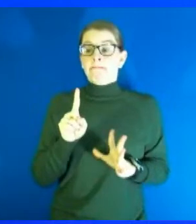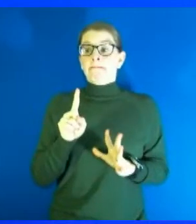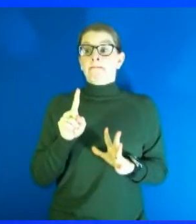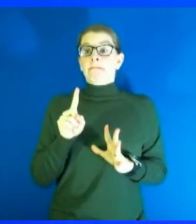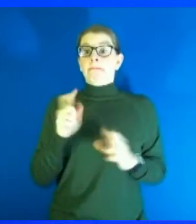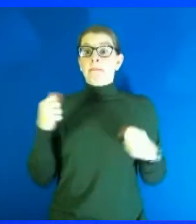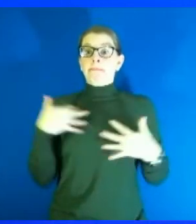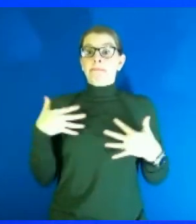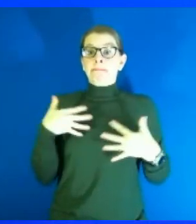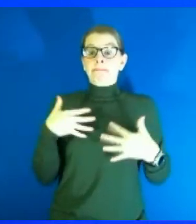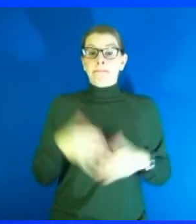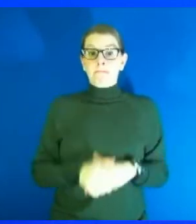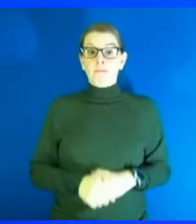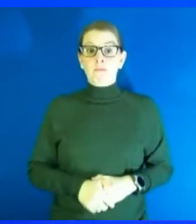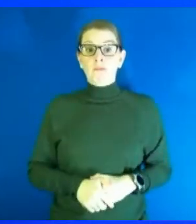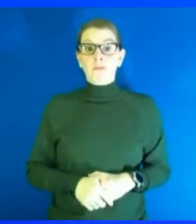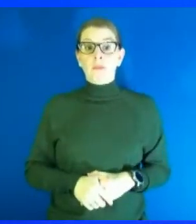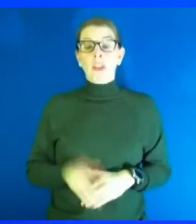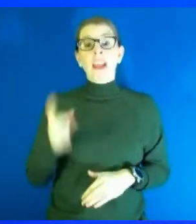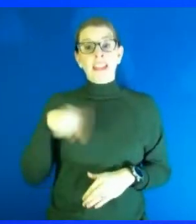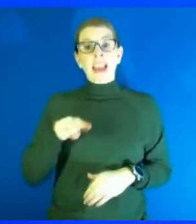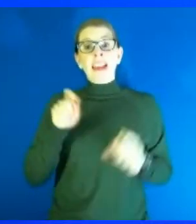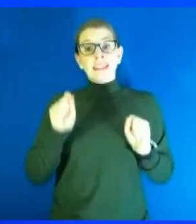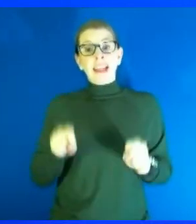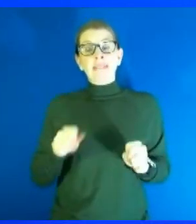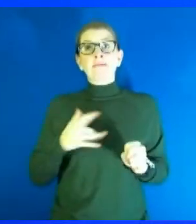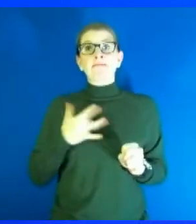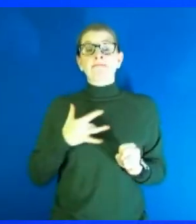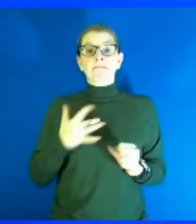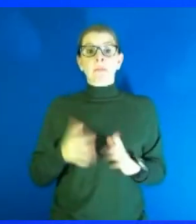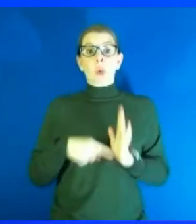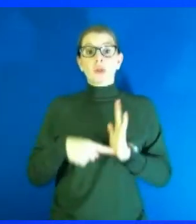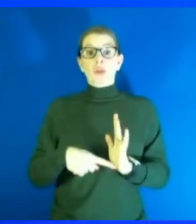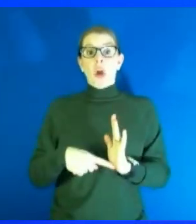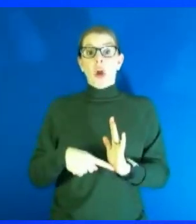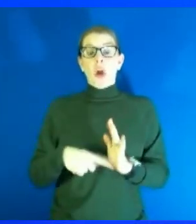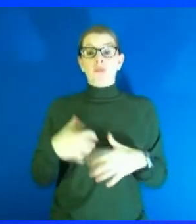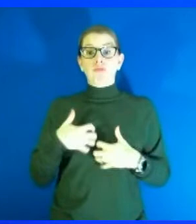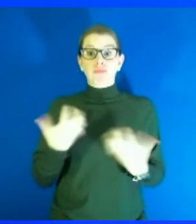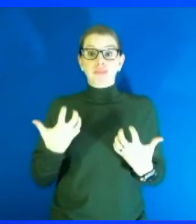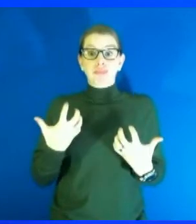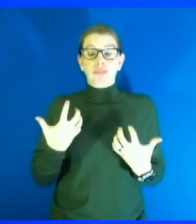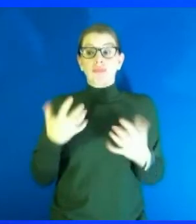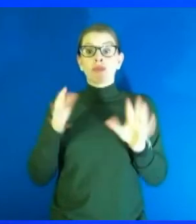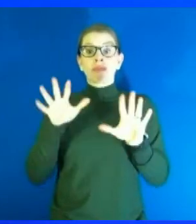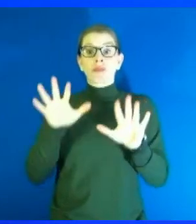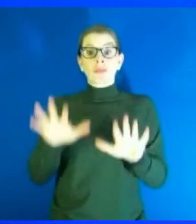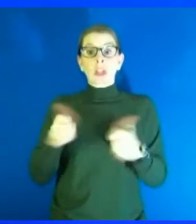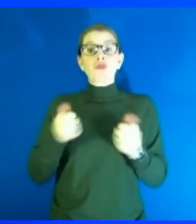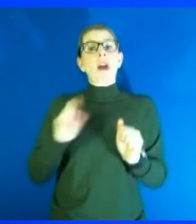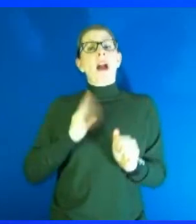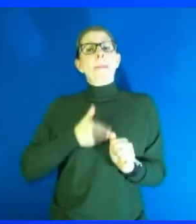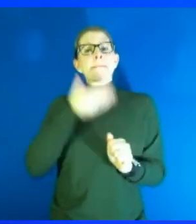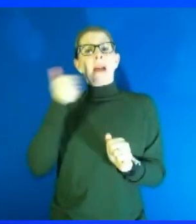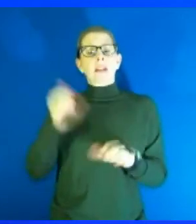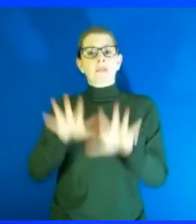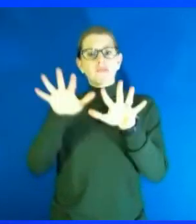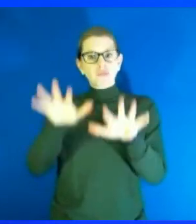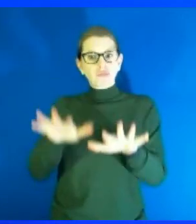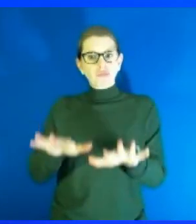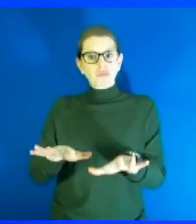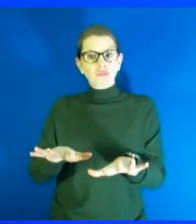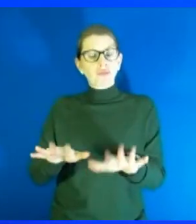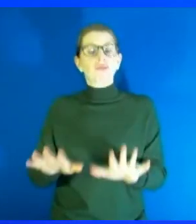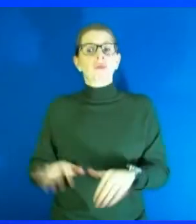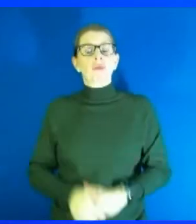fearful. And so they can be quite anxious and angry when they first come in. And we just do our best to try to de-escalate the